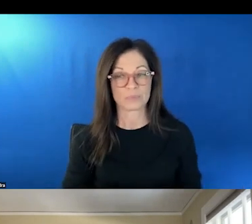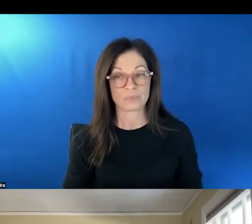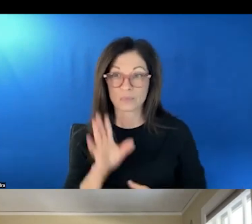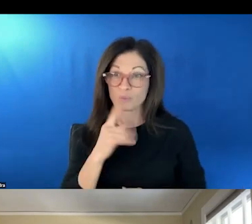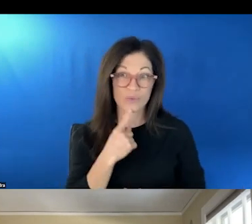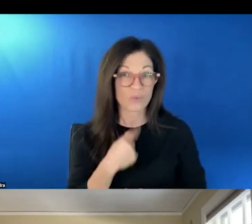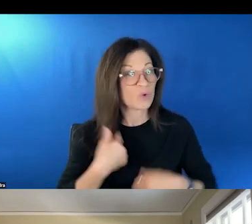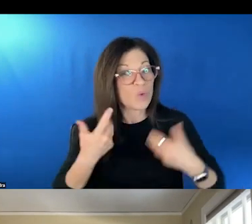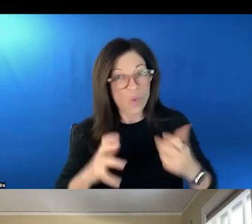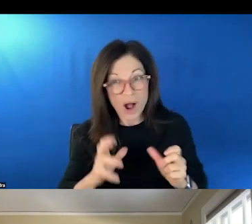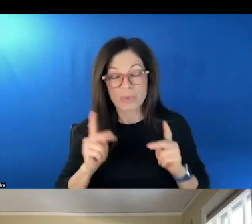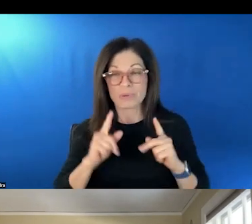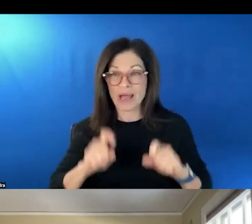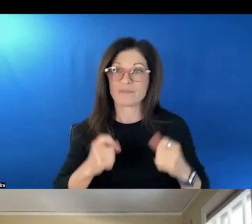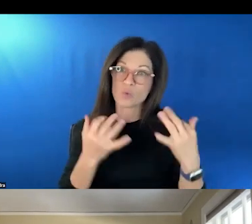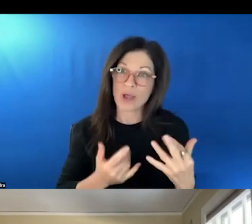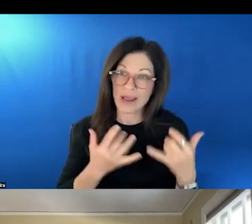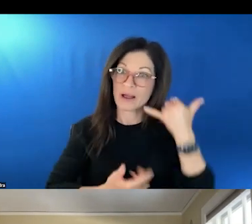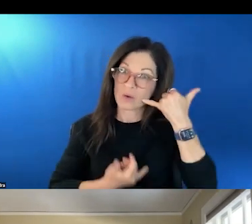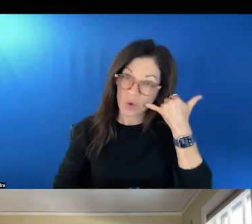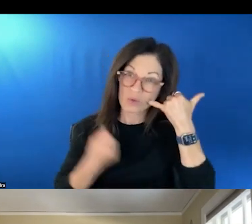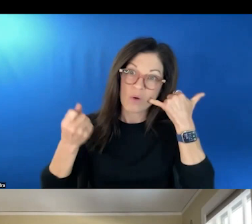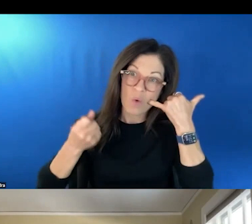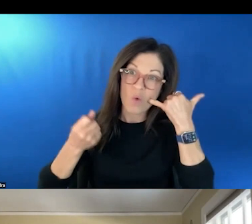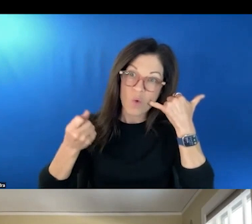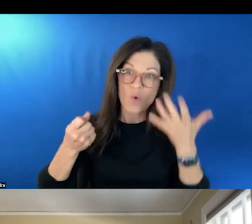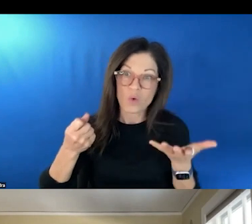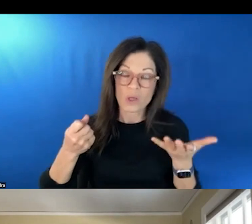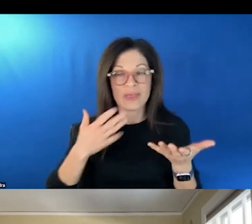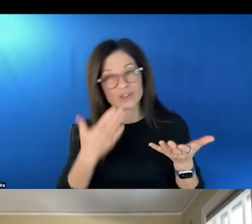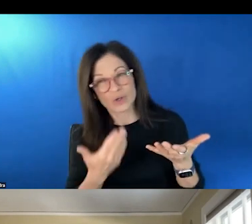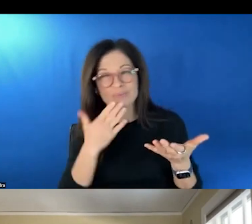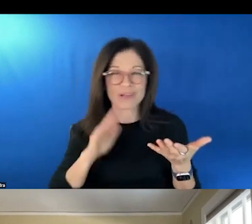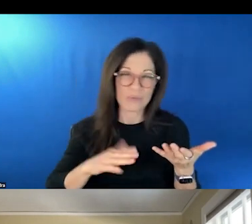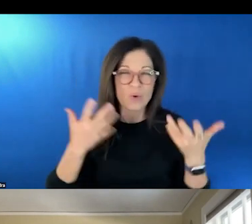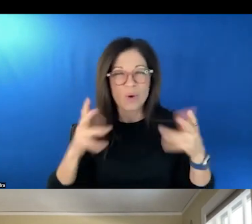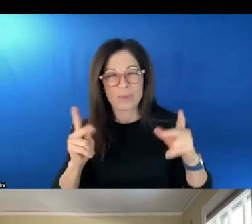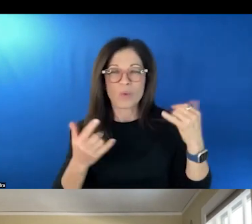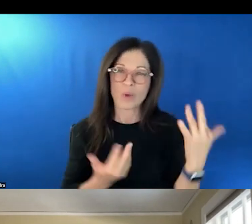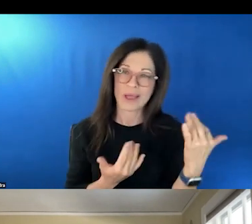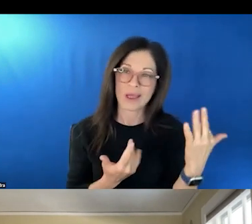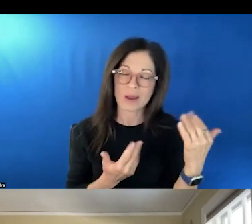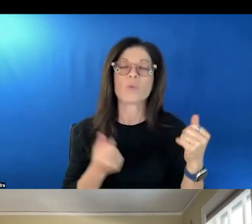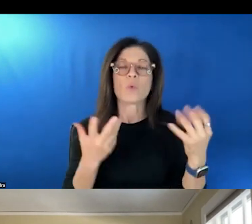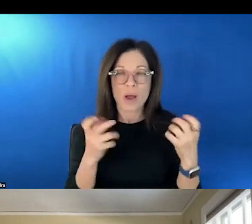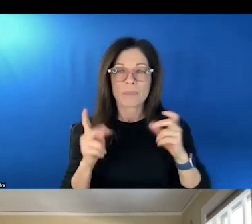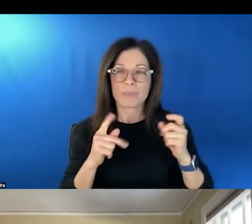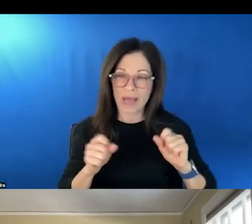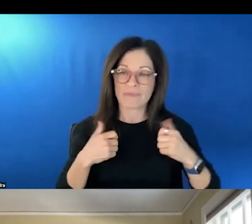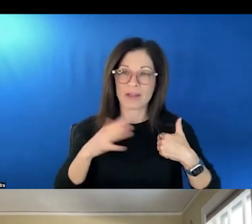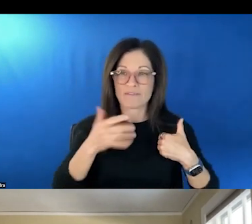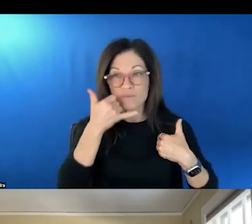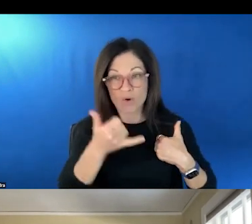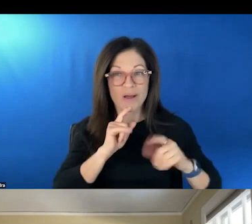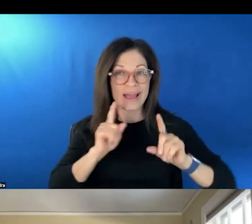folks waiting. So, you know, this is like a good and bad, right? We don't want folks waiting on the line. We really want people to have their calls answered within 30 seconds, which